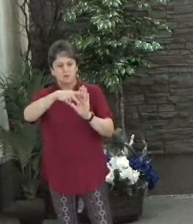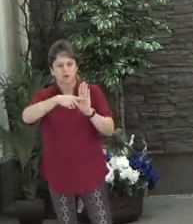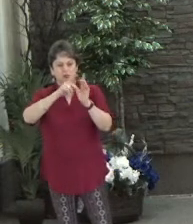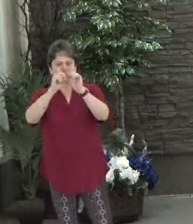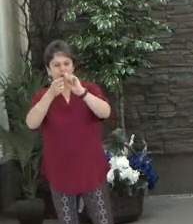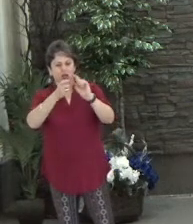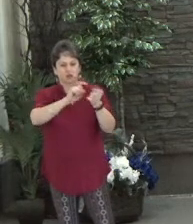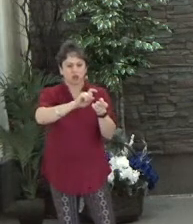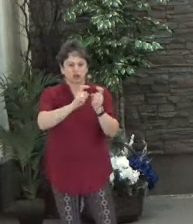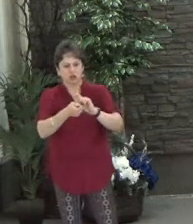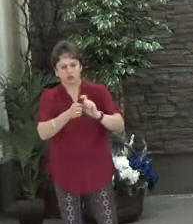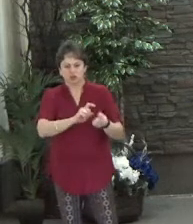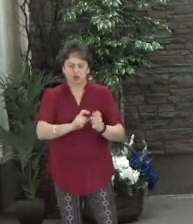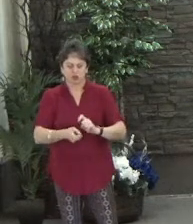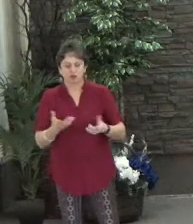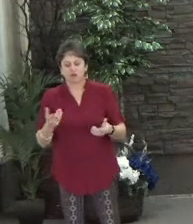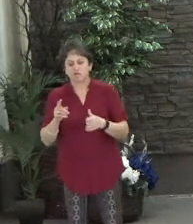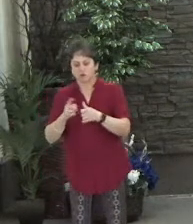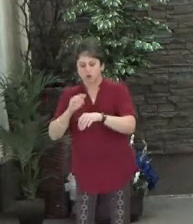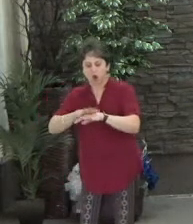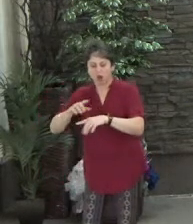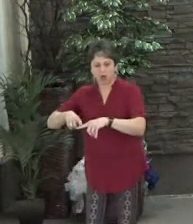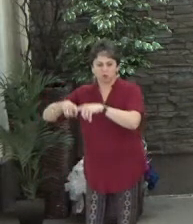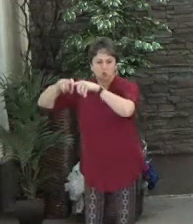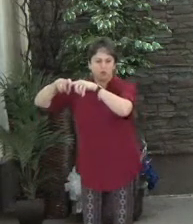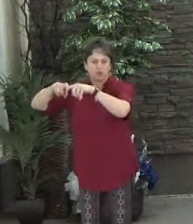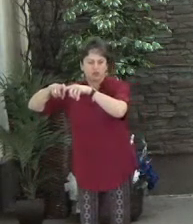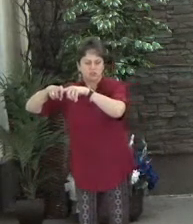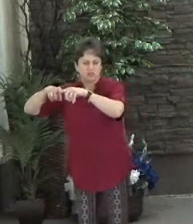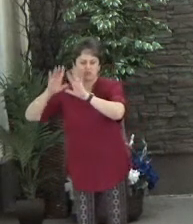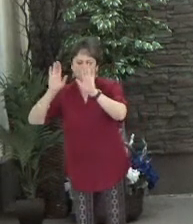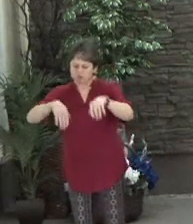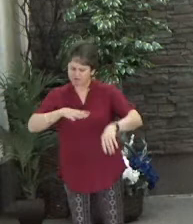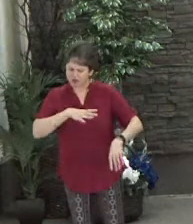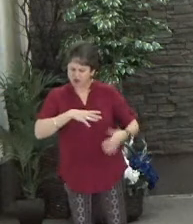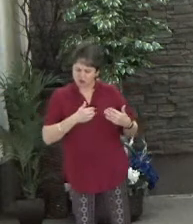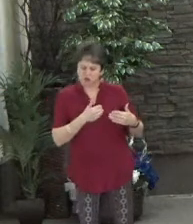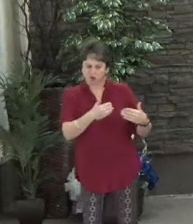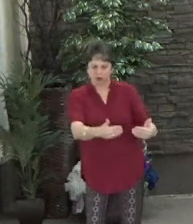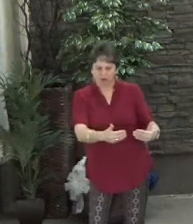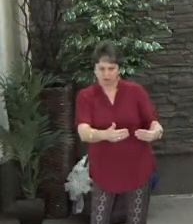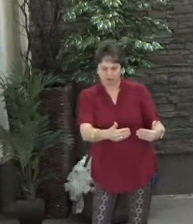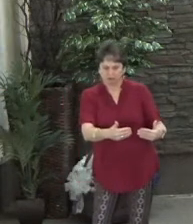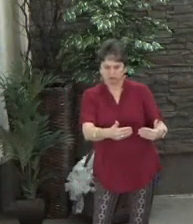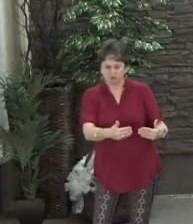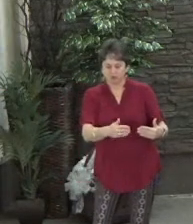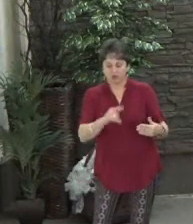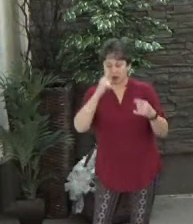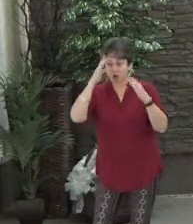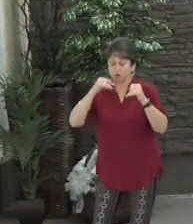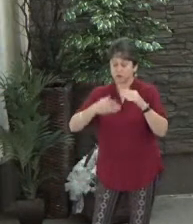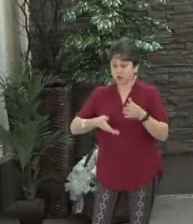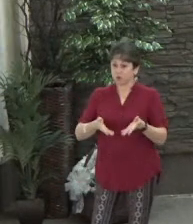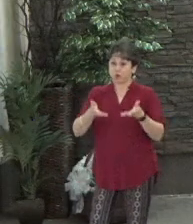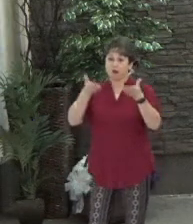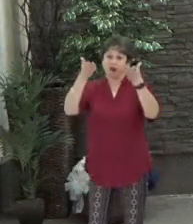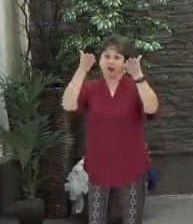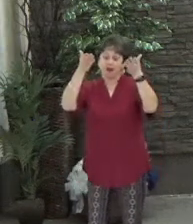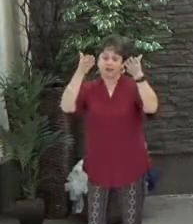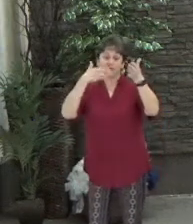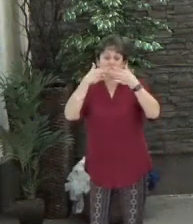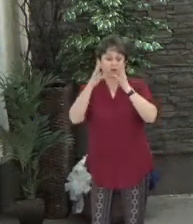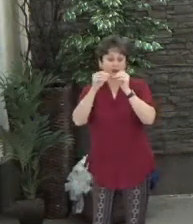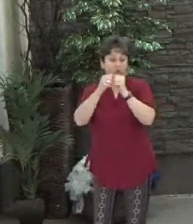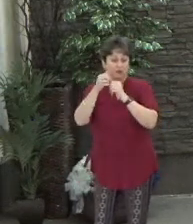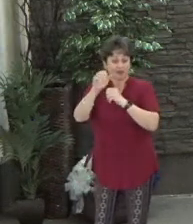changing. We were on probation. Then we were told we were no longer on probation. Our hopes would rise after a good meeting